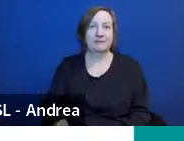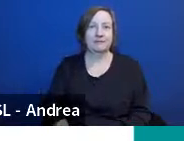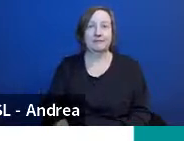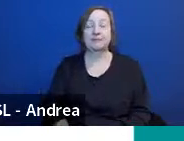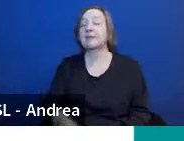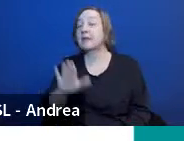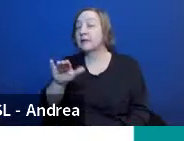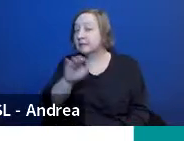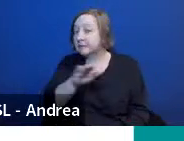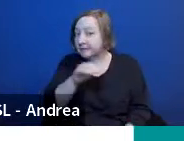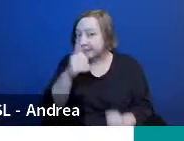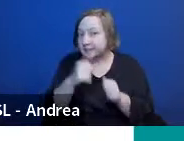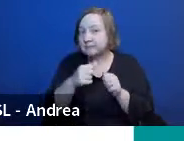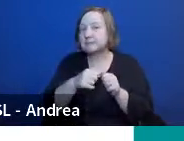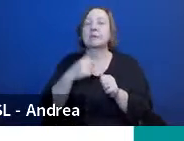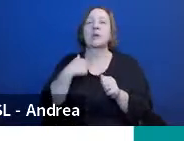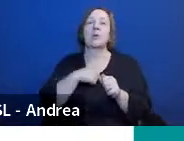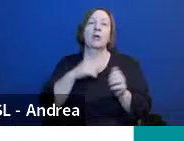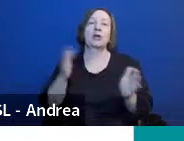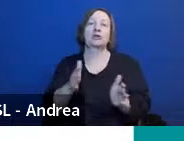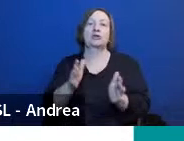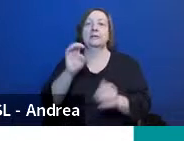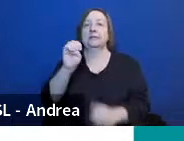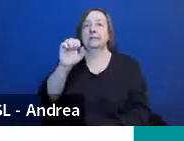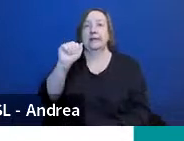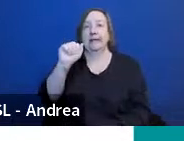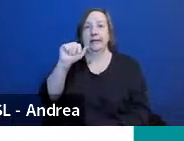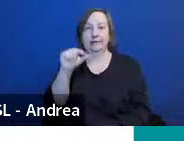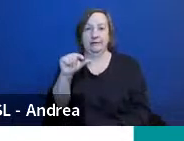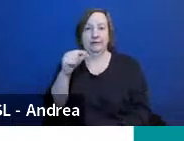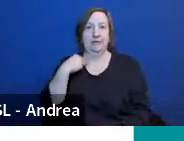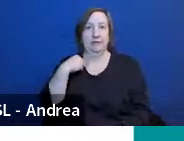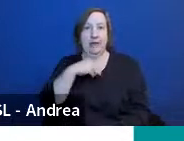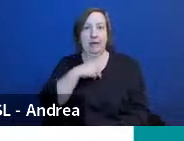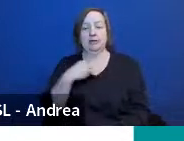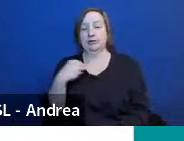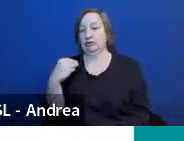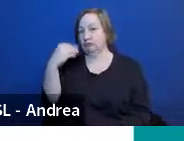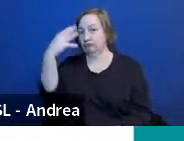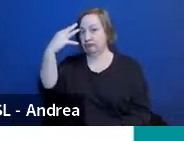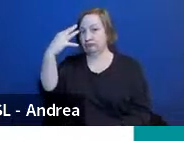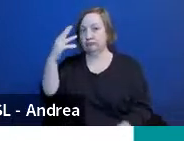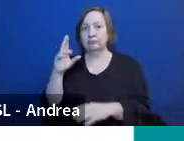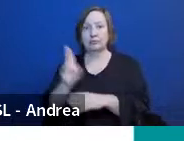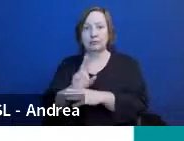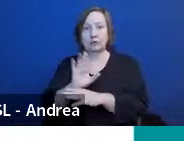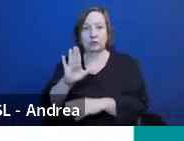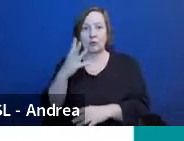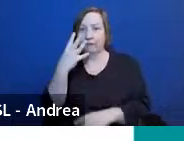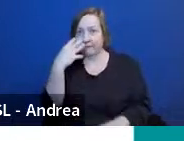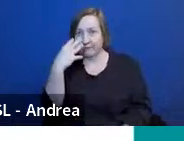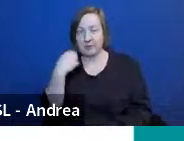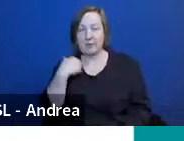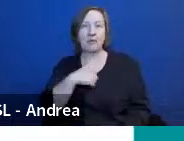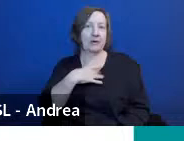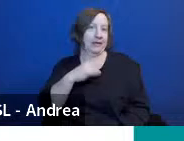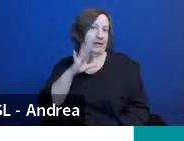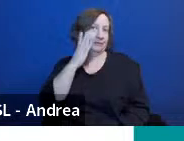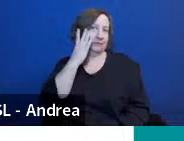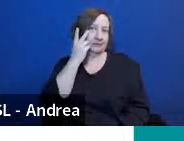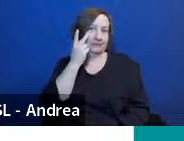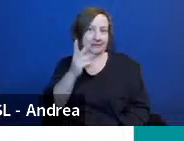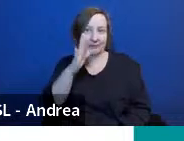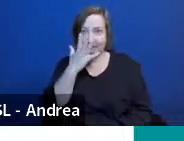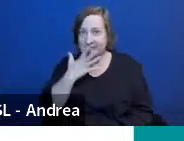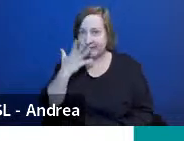So reminders, we encourage EAG members to turn on your video. We love to see your faces. Please say